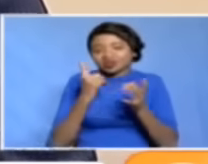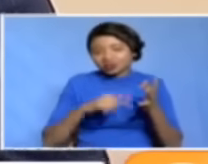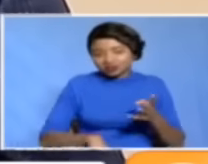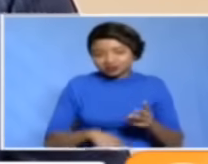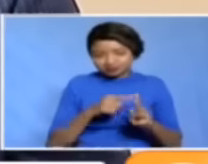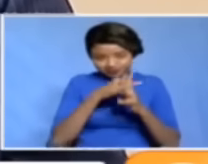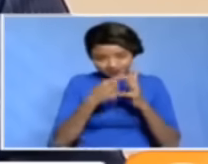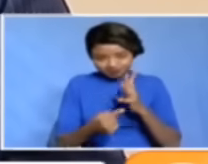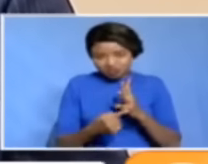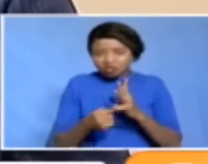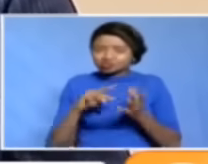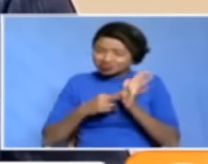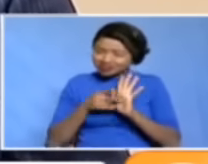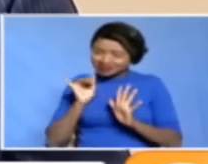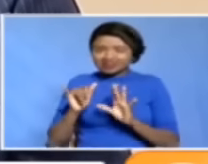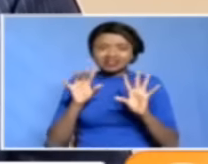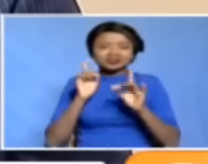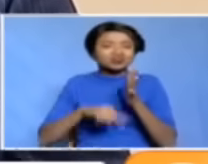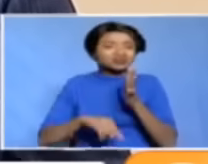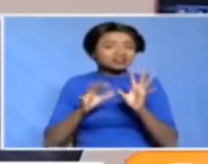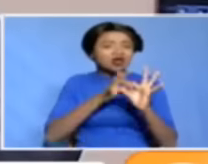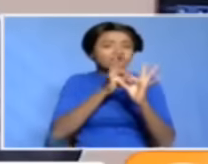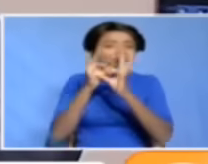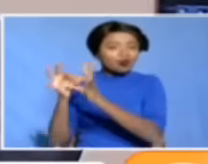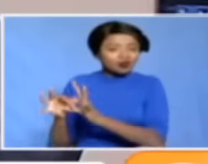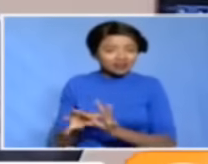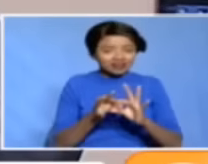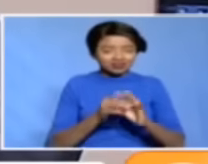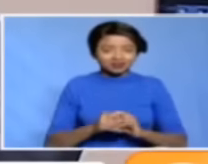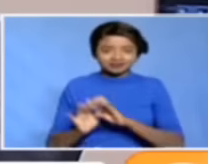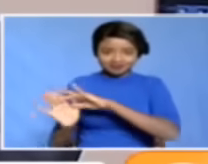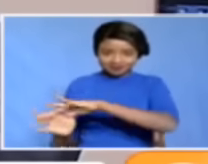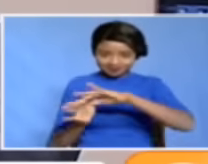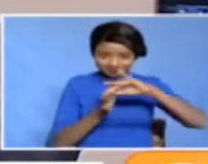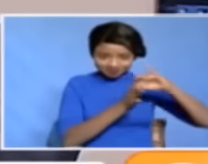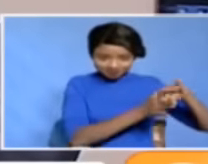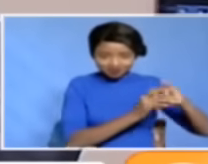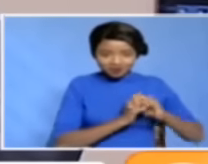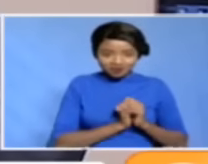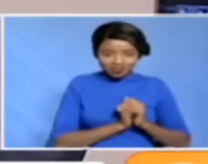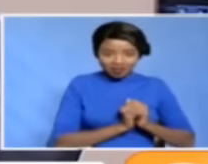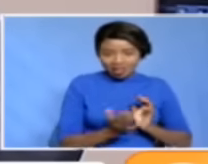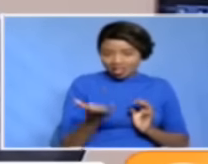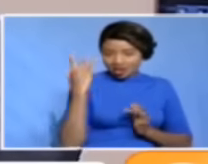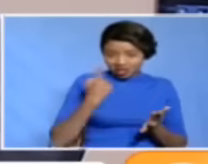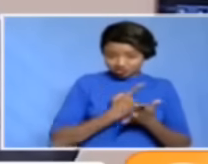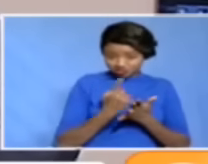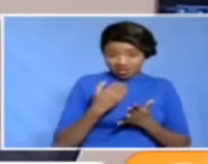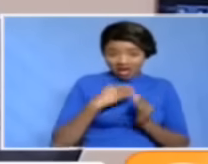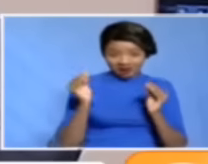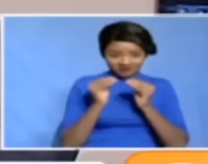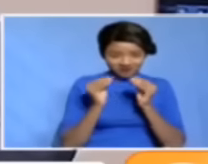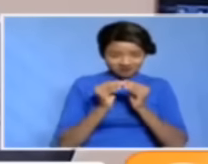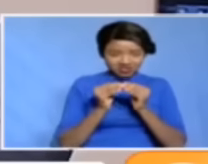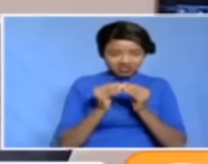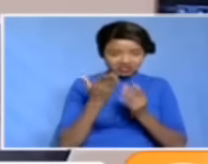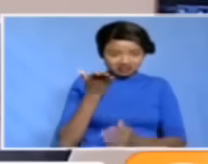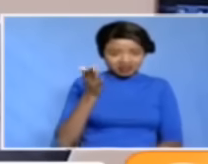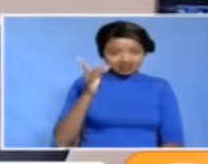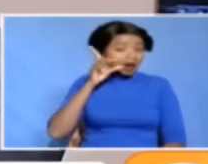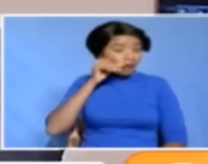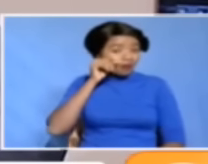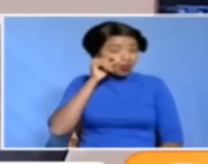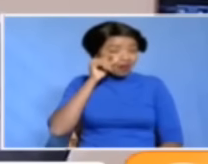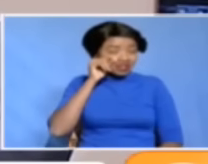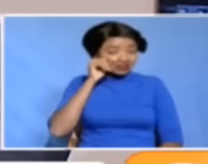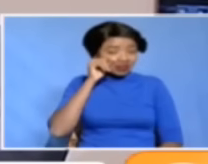this is all about coordination. You had a meeting last week in Mombasa with the president, and you had the stories that were reported in the media that it was